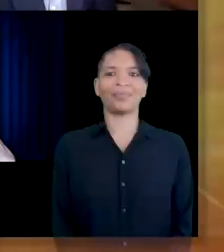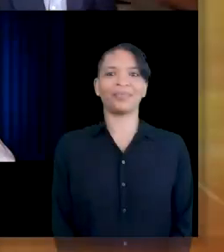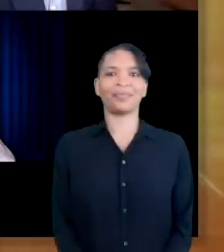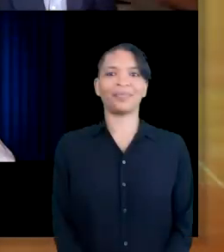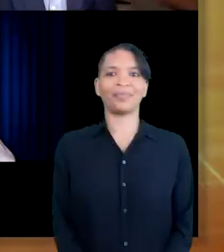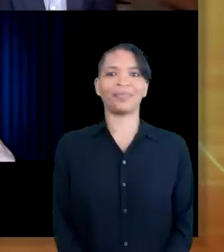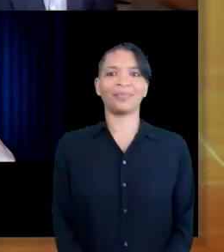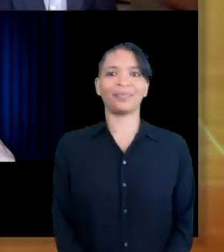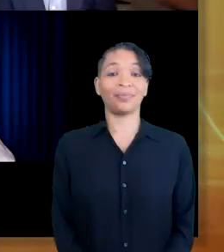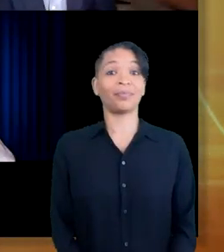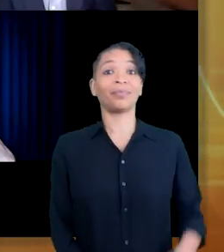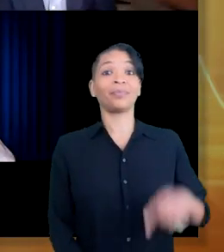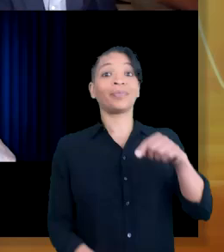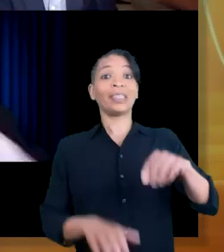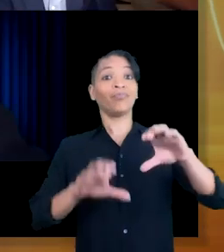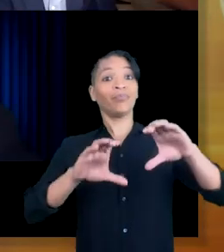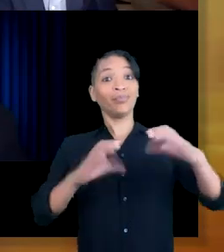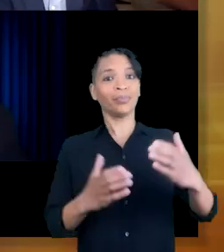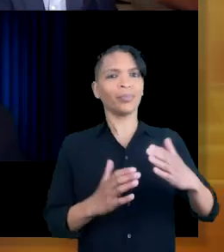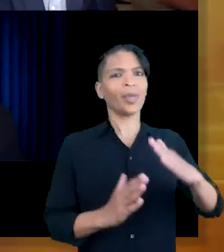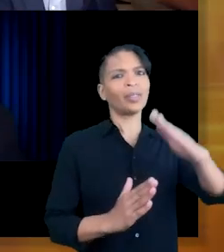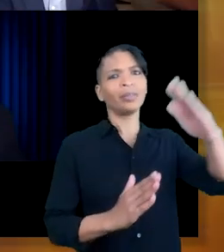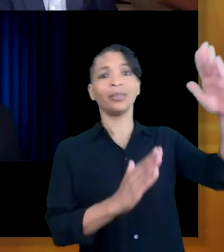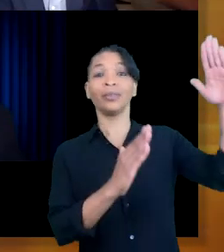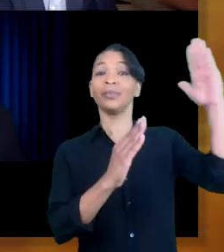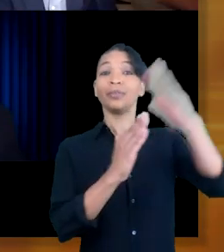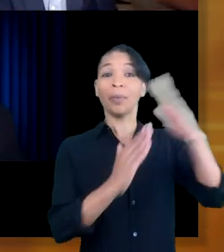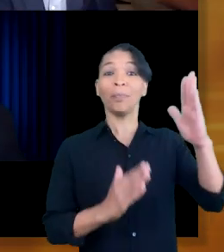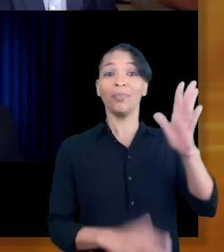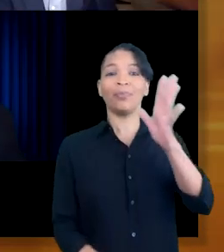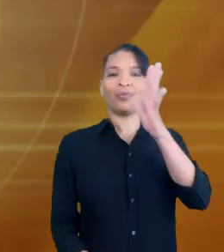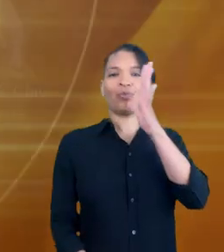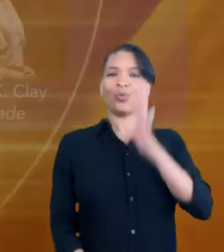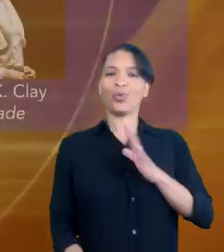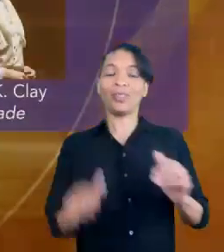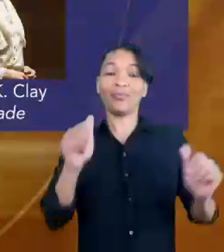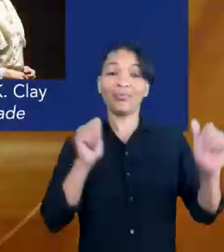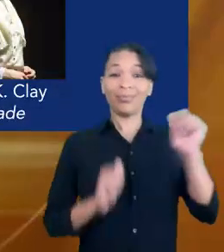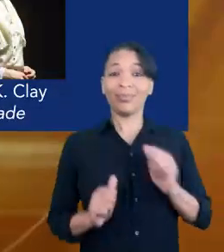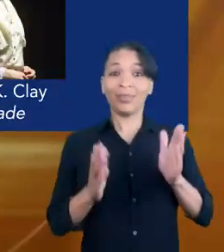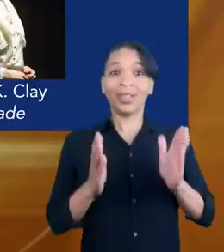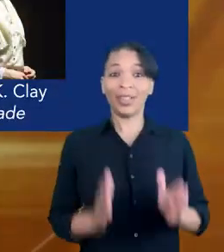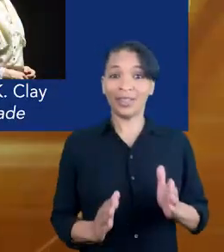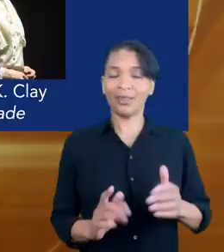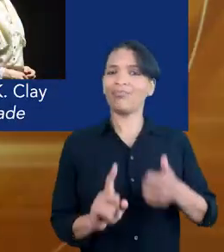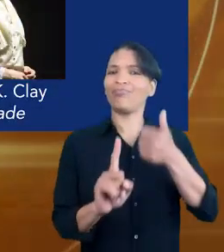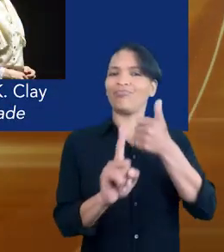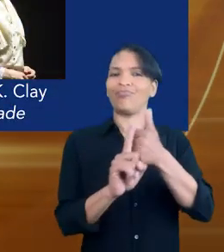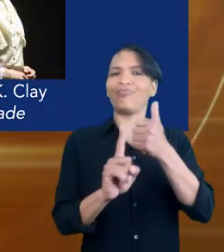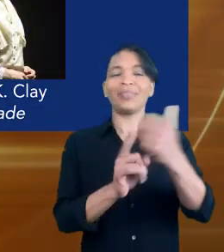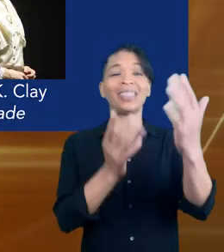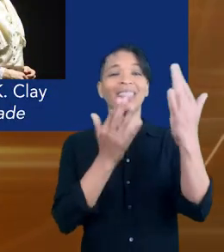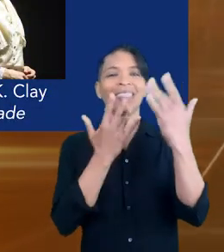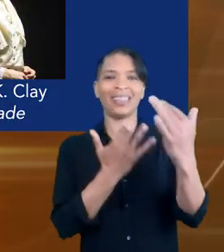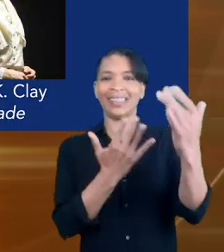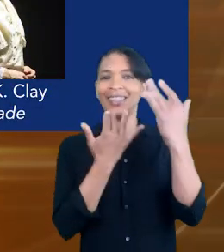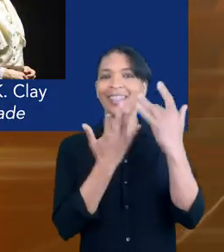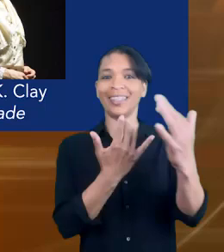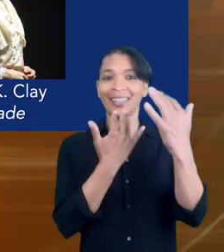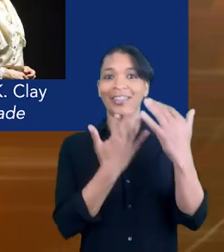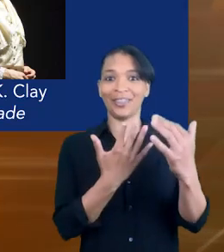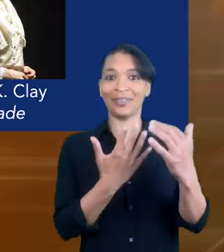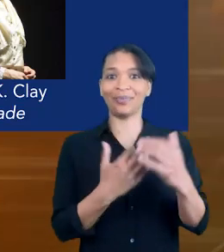The nominees for Outstanding Musical Performance by an Actress are Yewande Odutoyinbo, Caroline